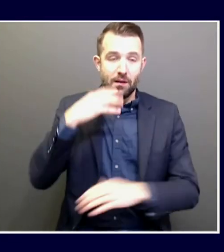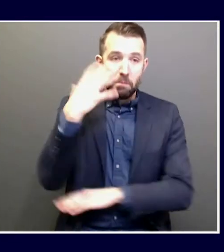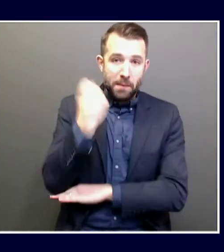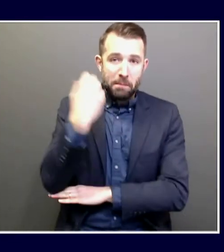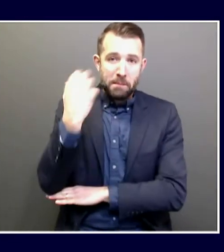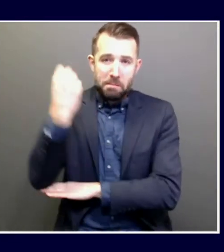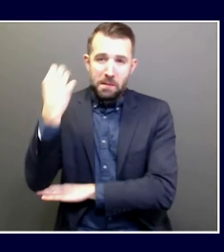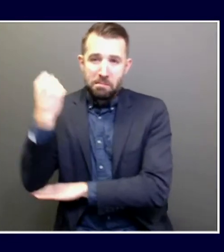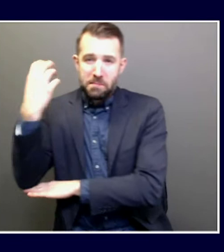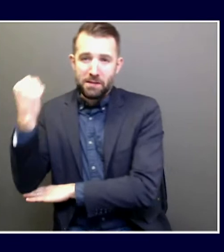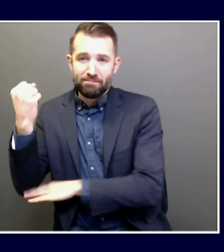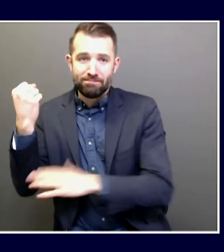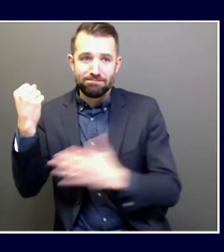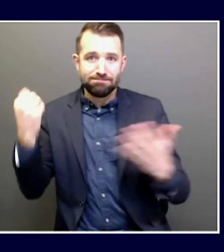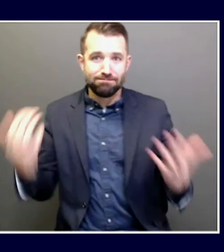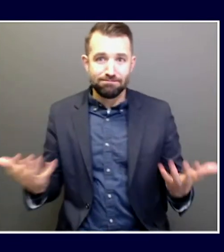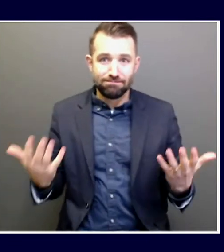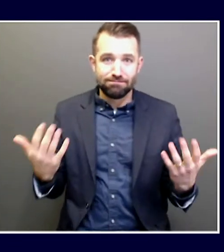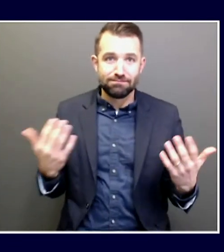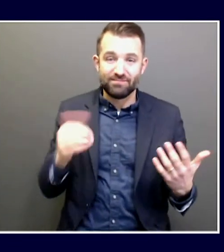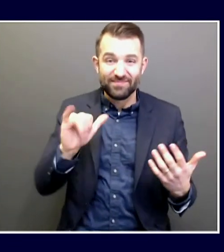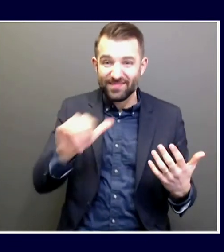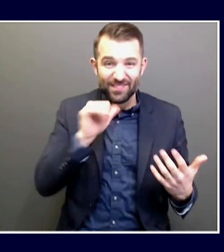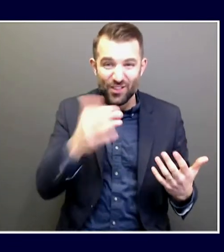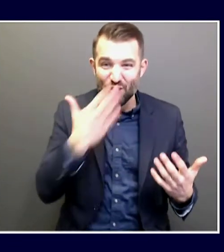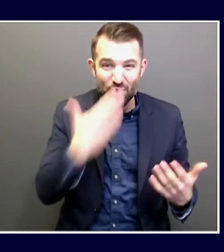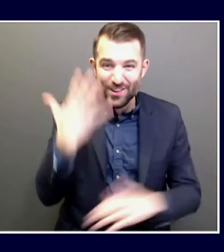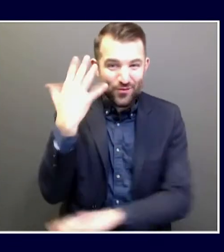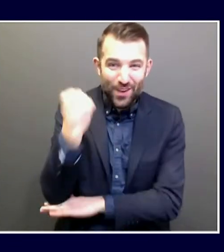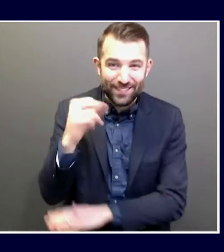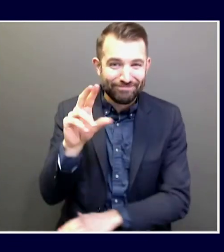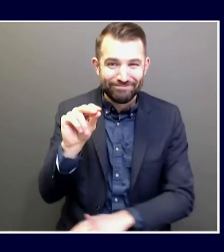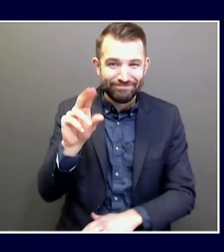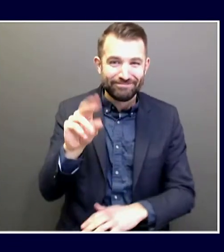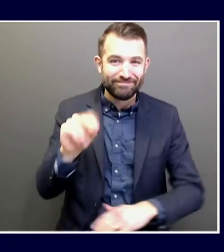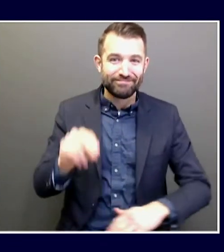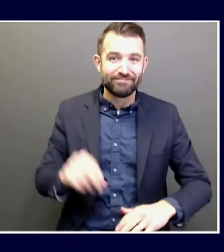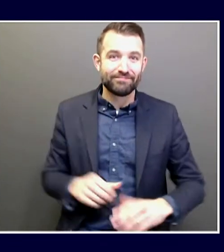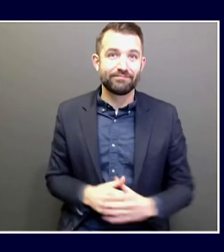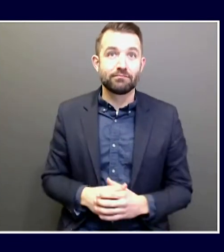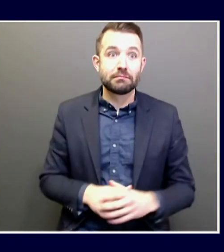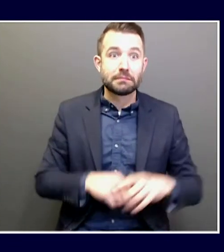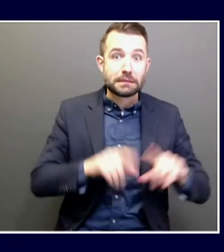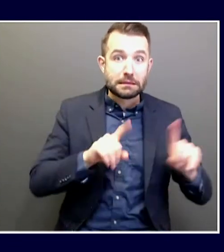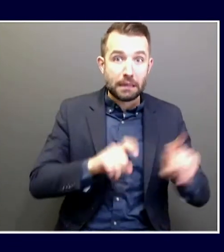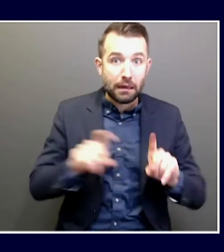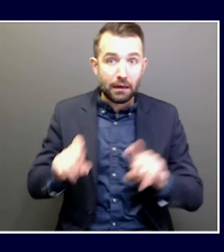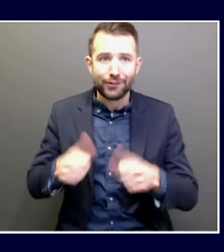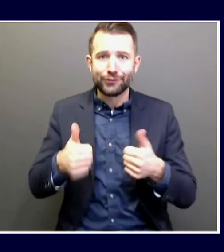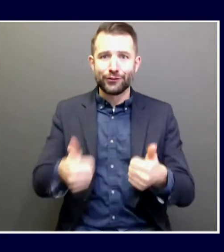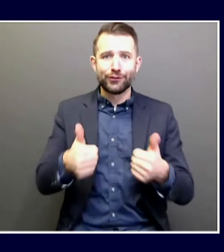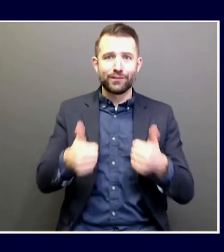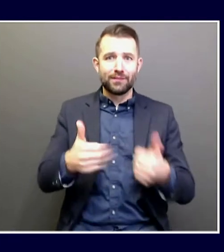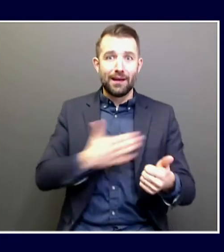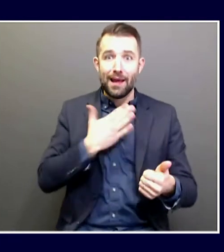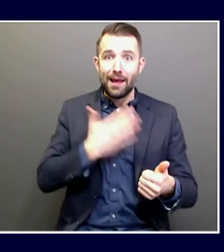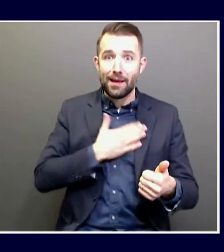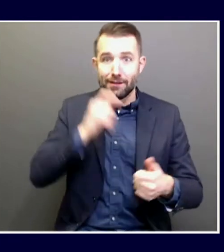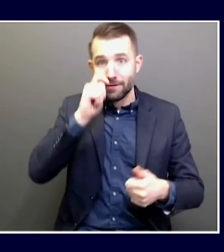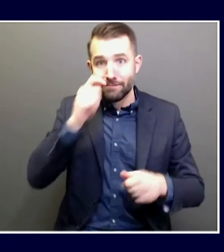also simultaneously occurring at record levels across the state. Now, in terms of